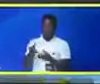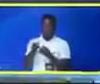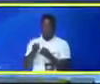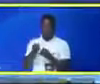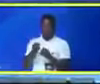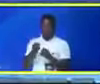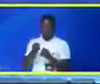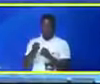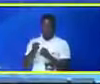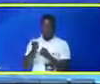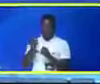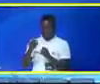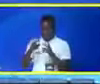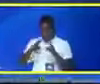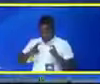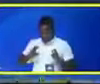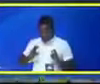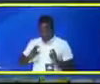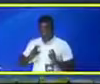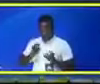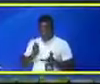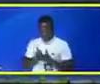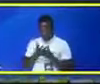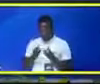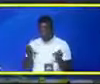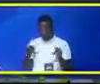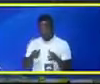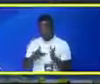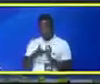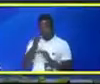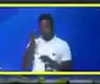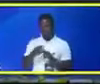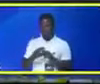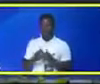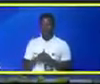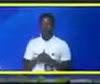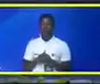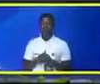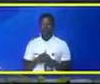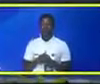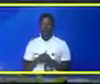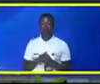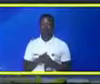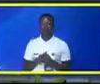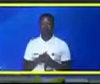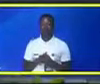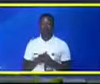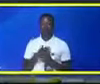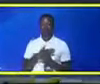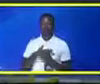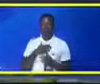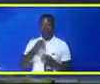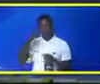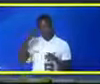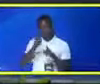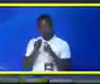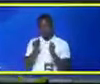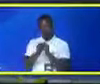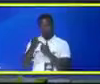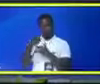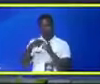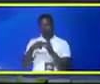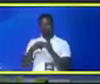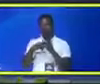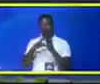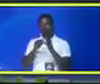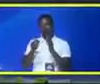physician, even the healer. In the name of Jesus. I want you to agree with me shouting a loud amen